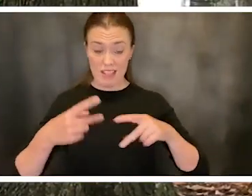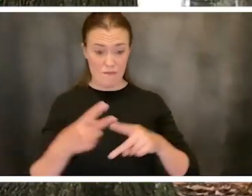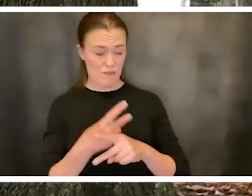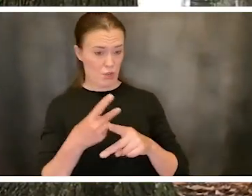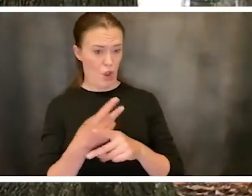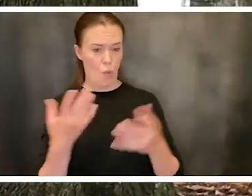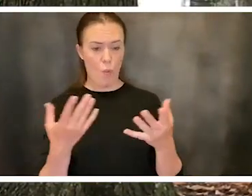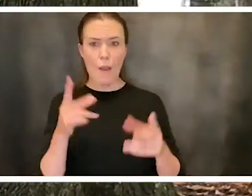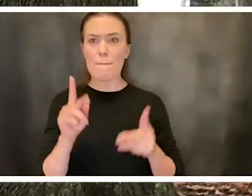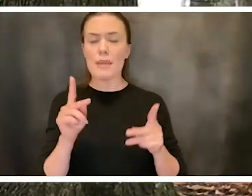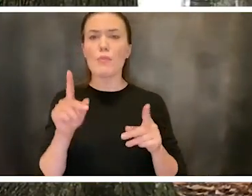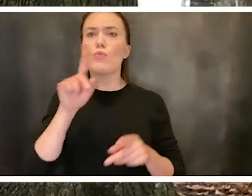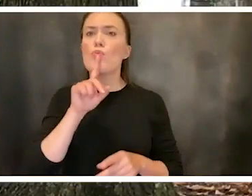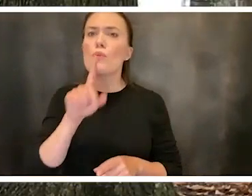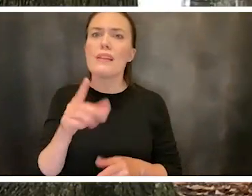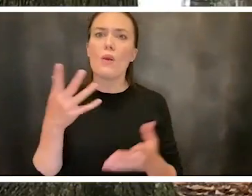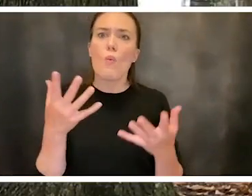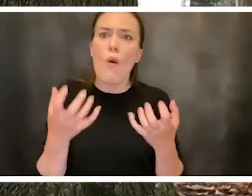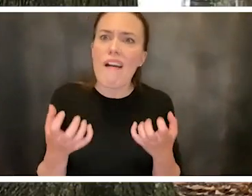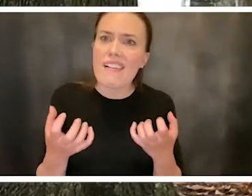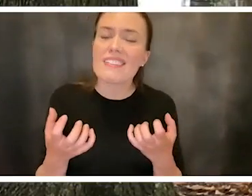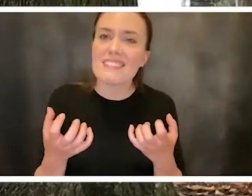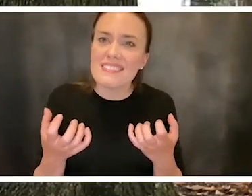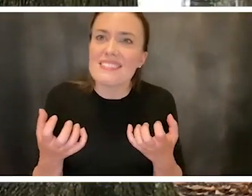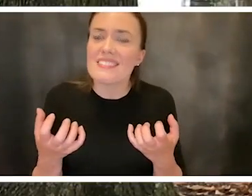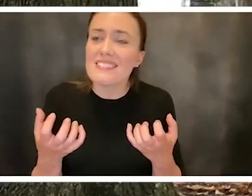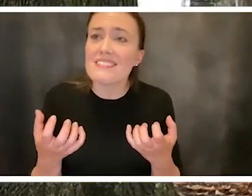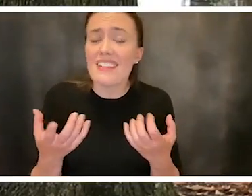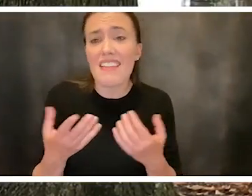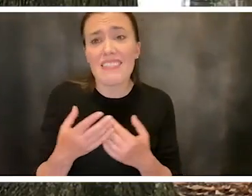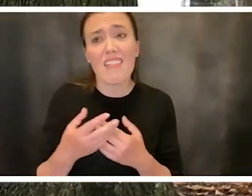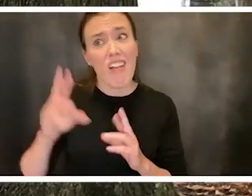in a really, well, in an honorable way.